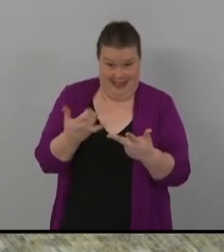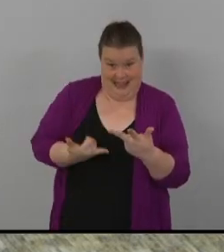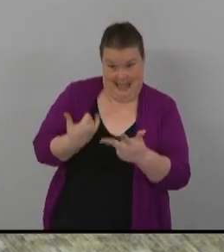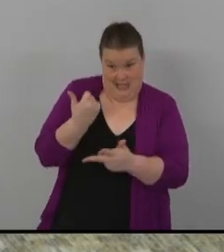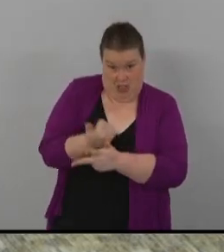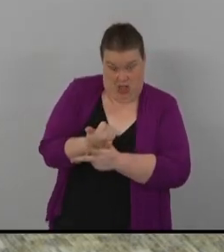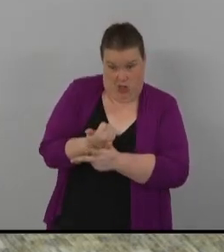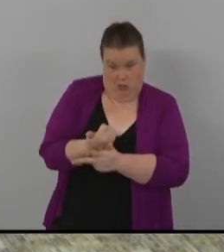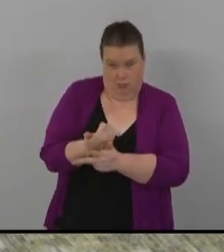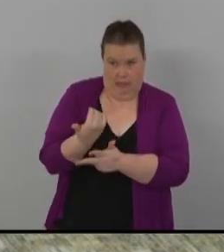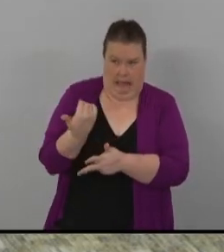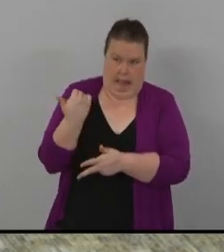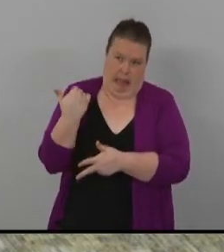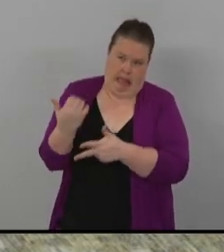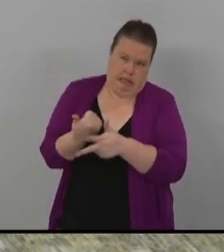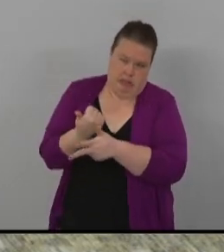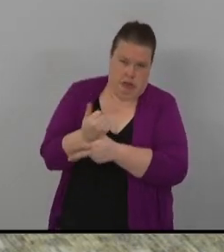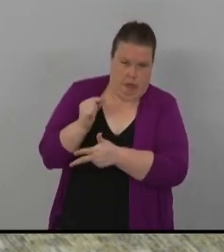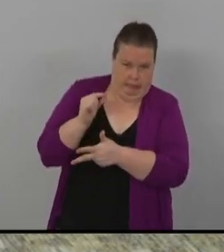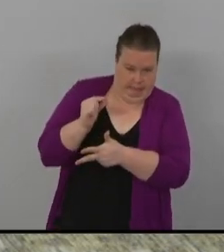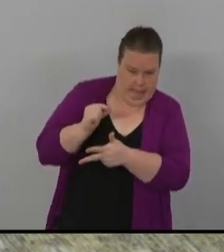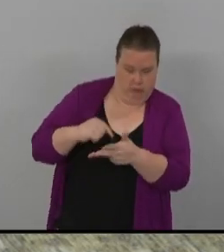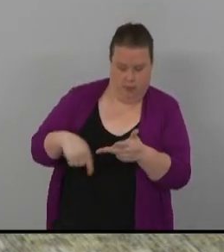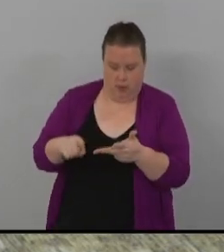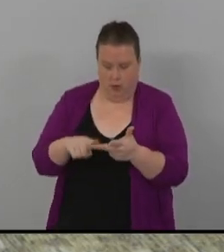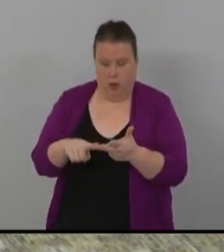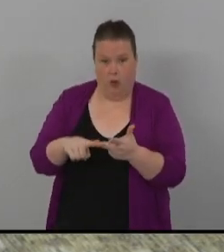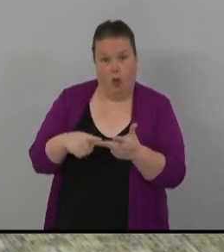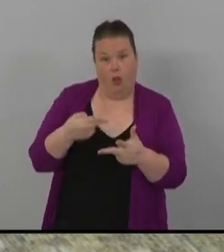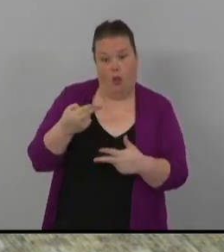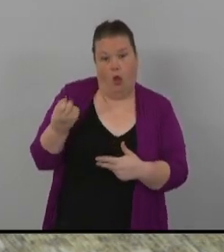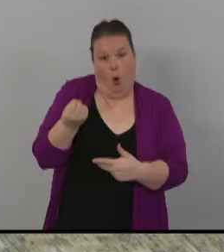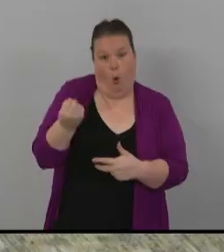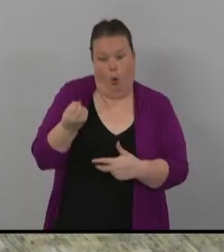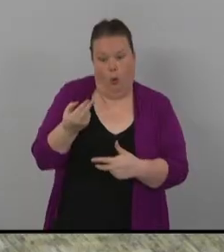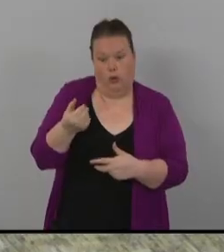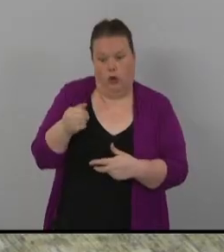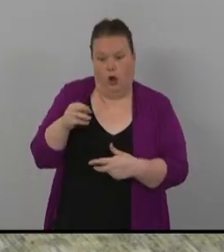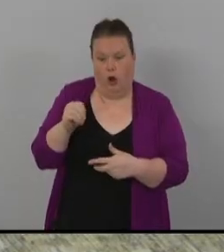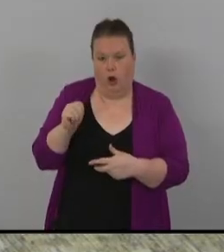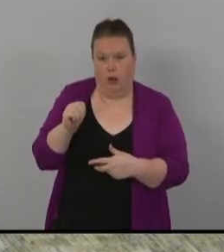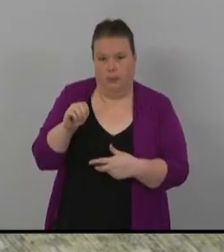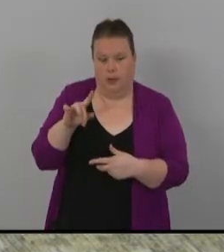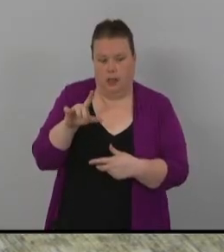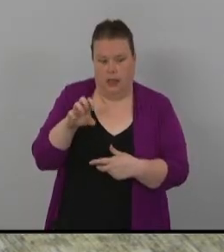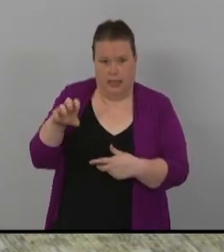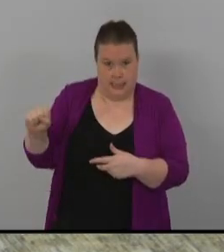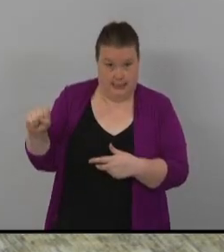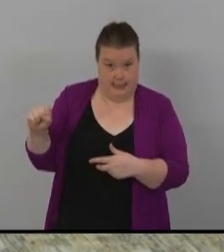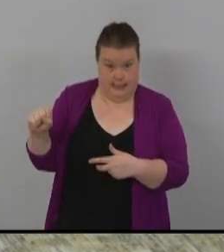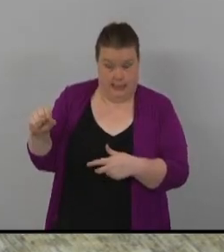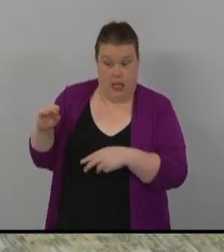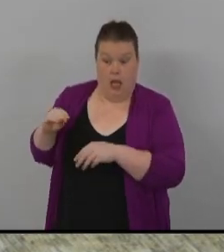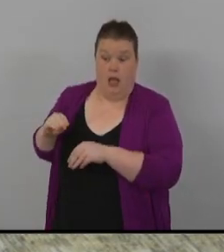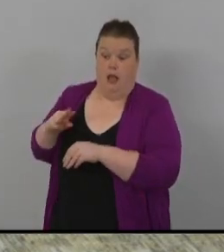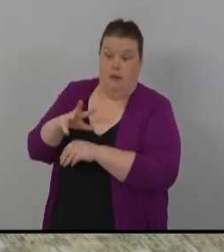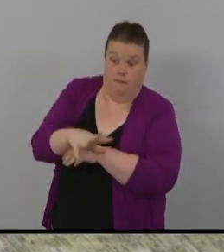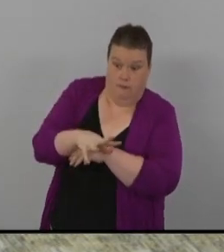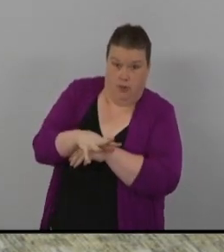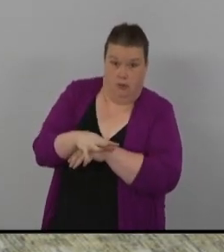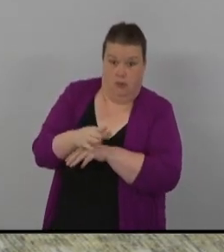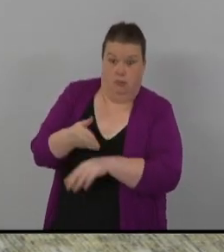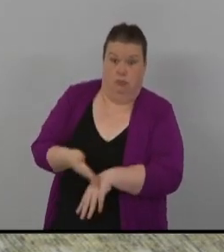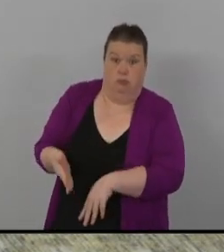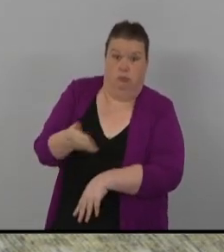harmless, that has had much more of an impact than it has in previous years just because of the increase